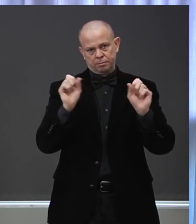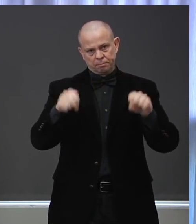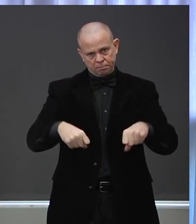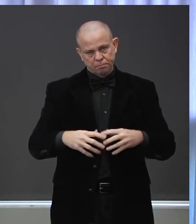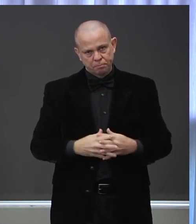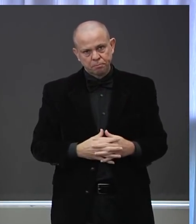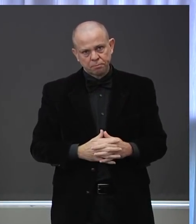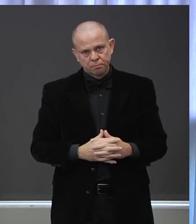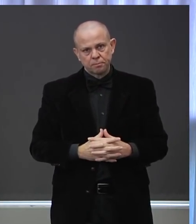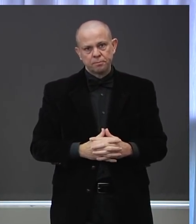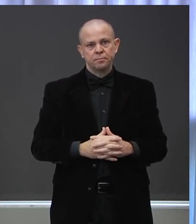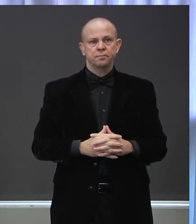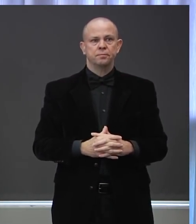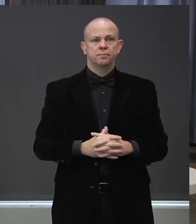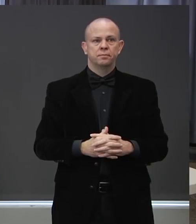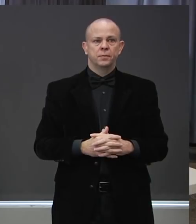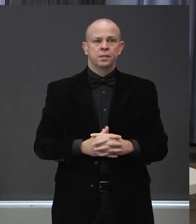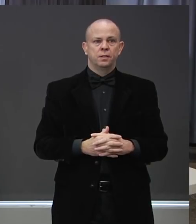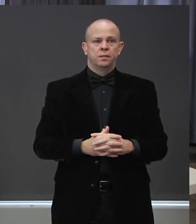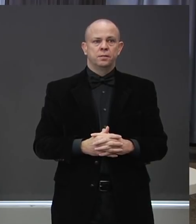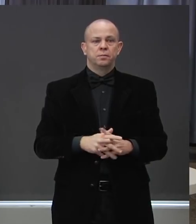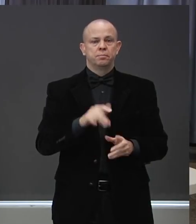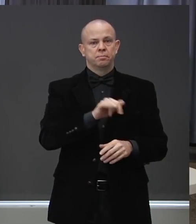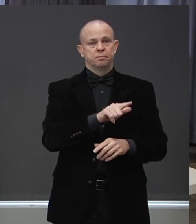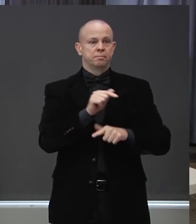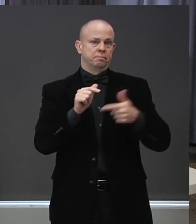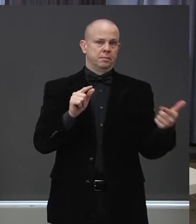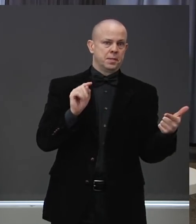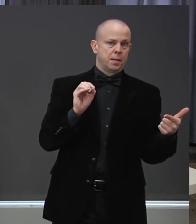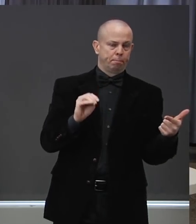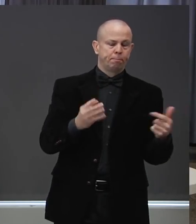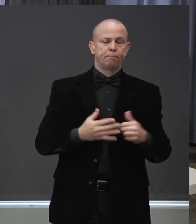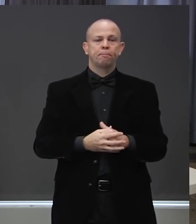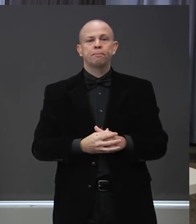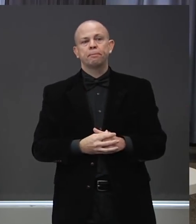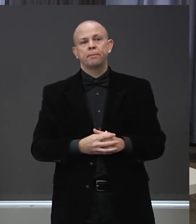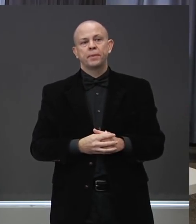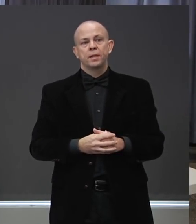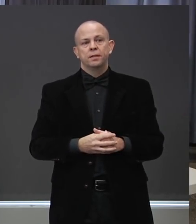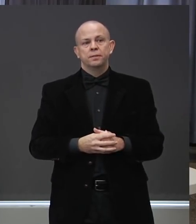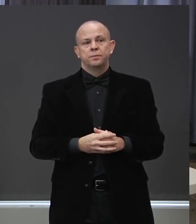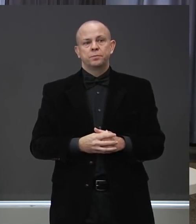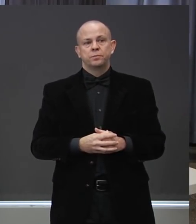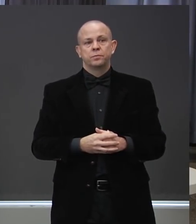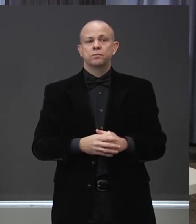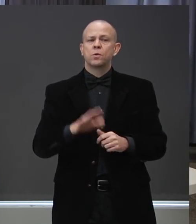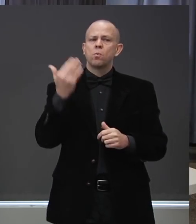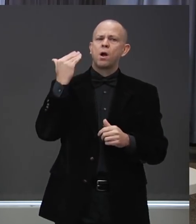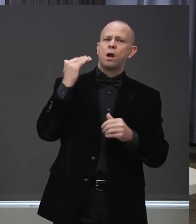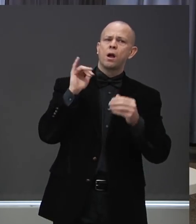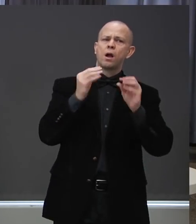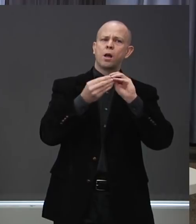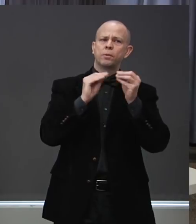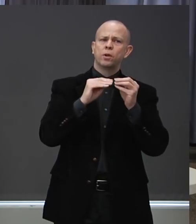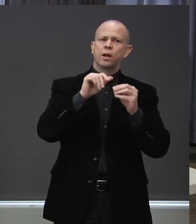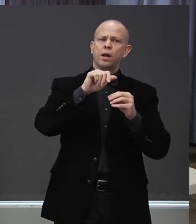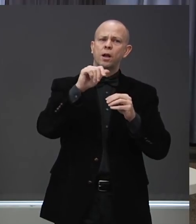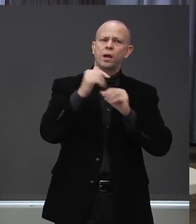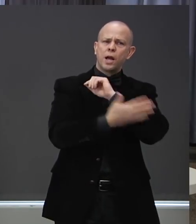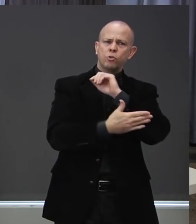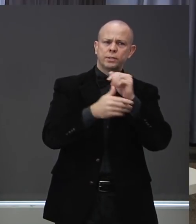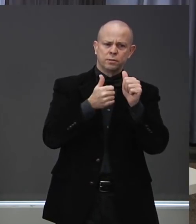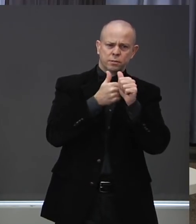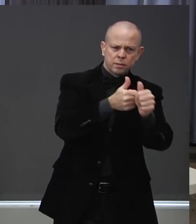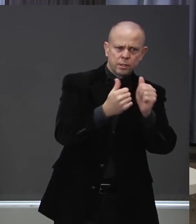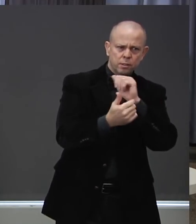Next question here is from Kim. Why are the metrics applied to counties and not individual school districts? That is a great question.